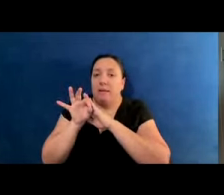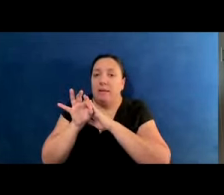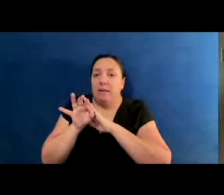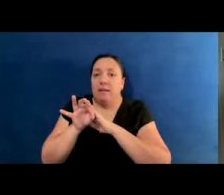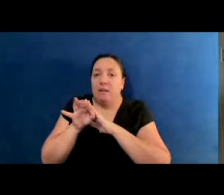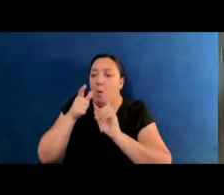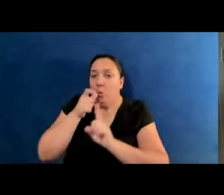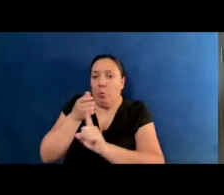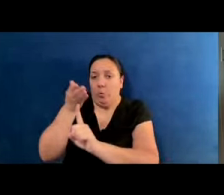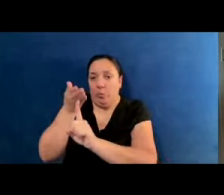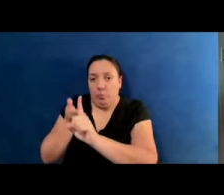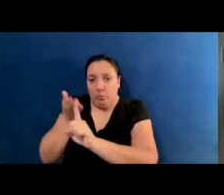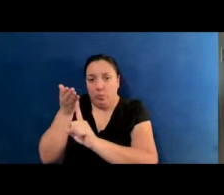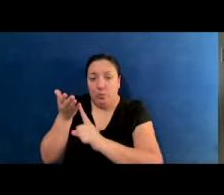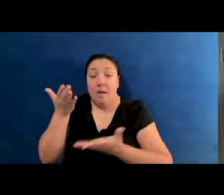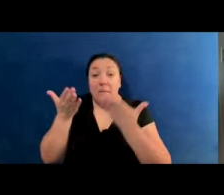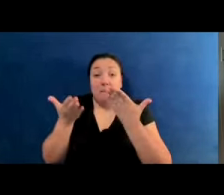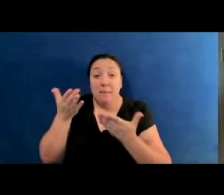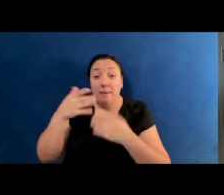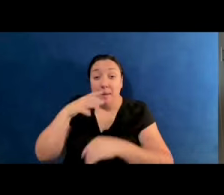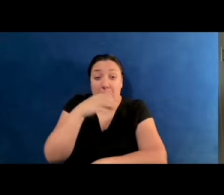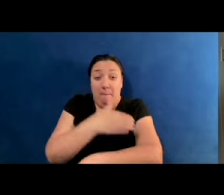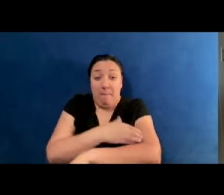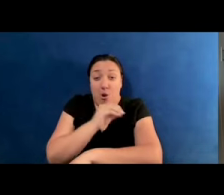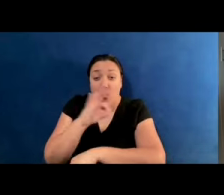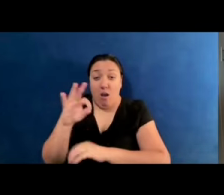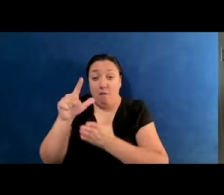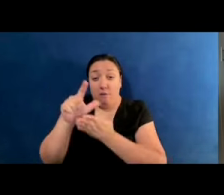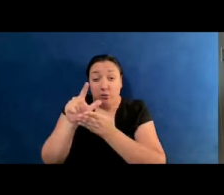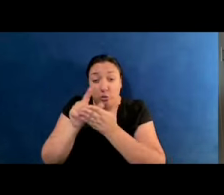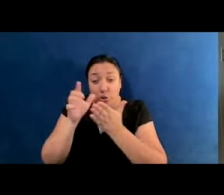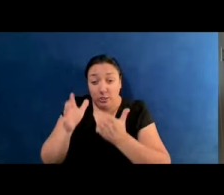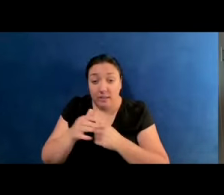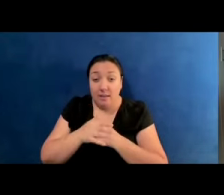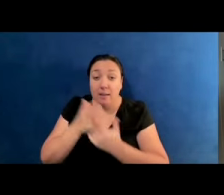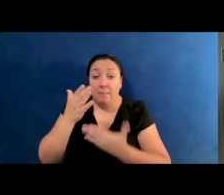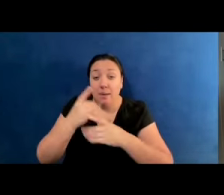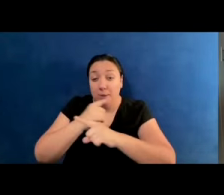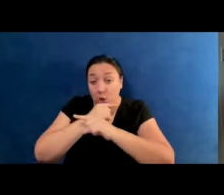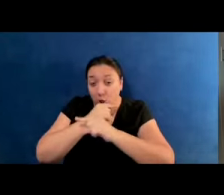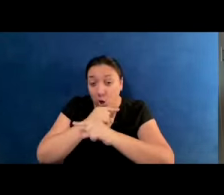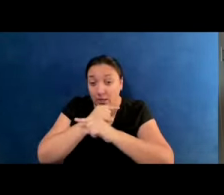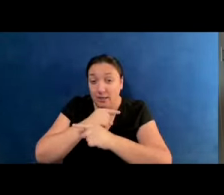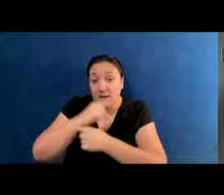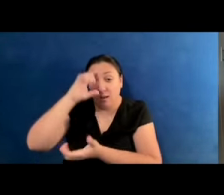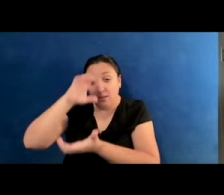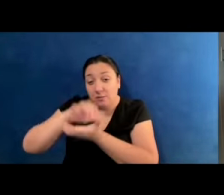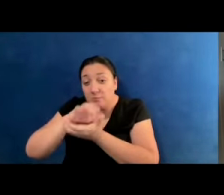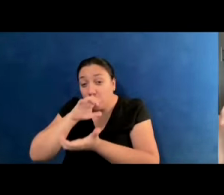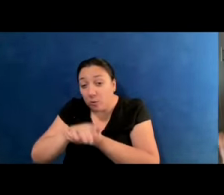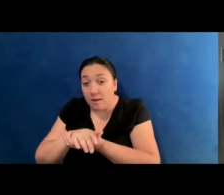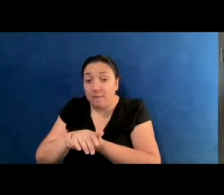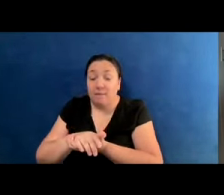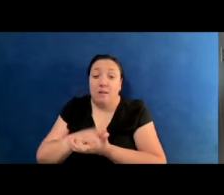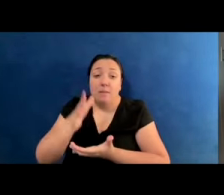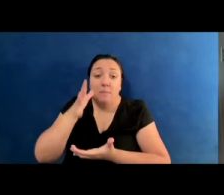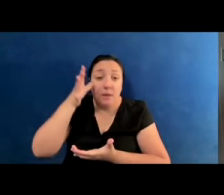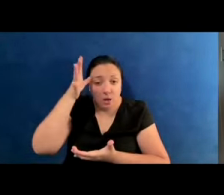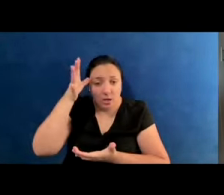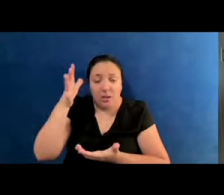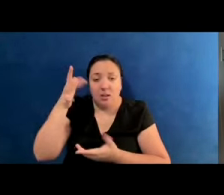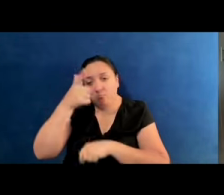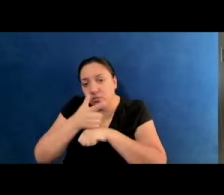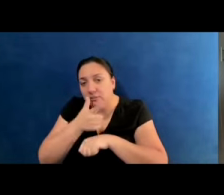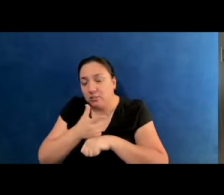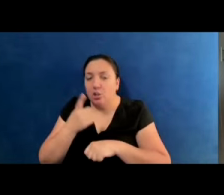are. And that could be, you might have power of attorney, you might be a guardian or a spouse or a parent, etc. You can see the list here, and it is